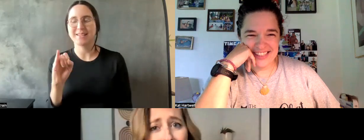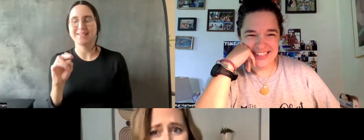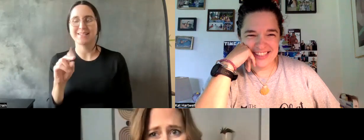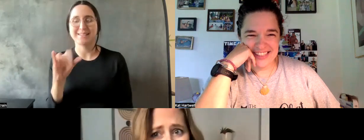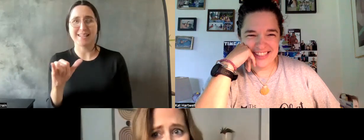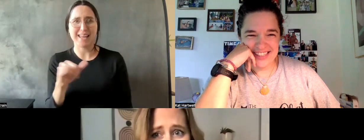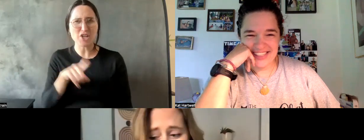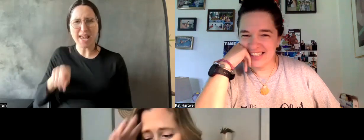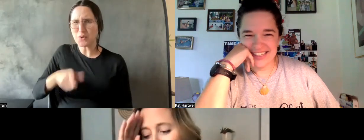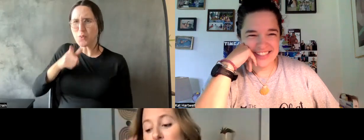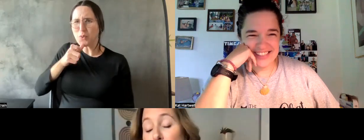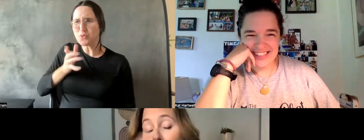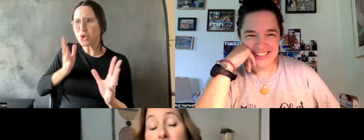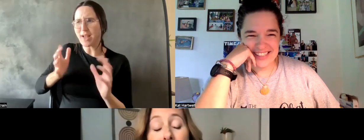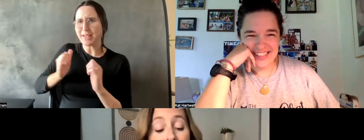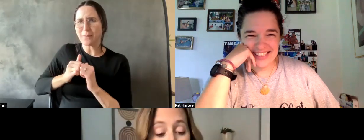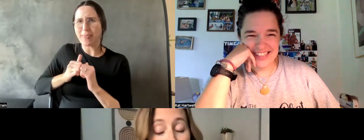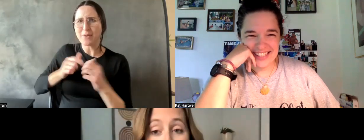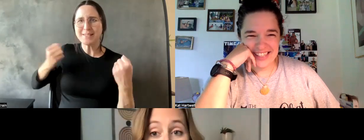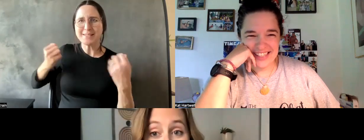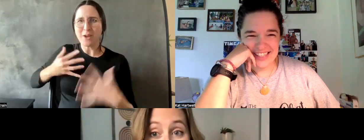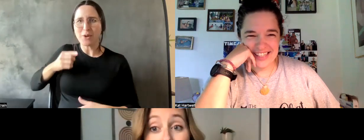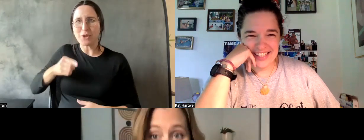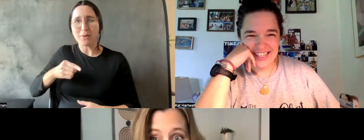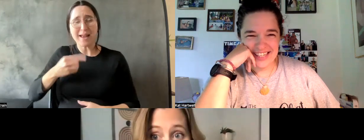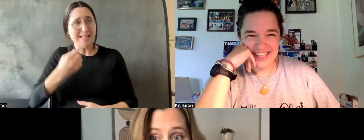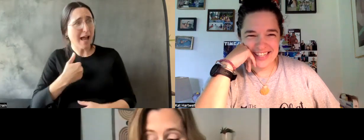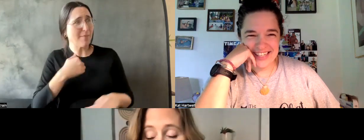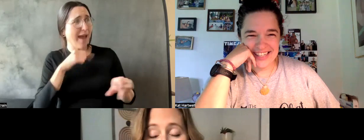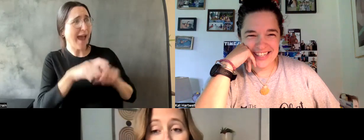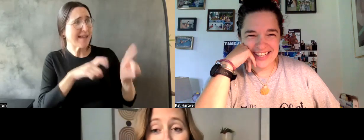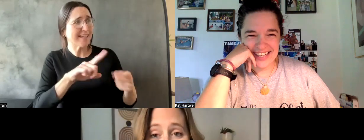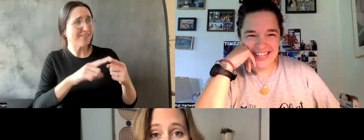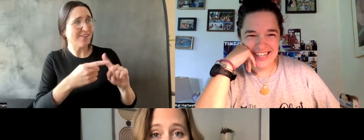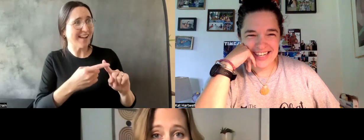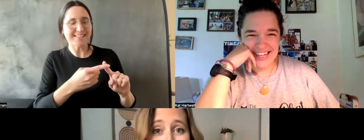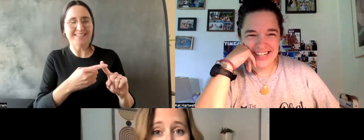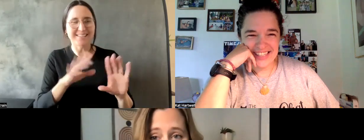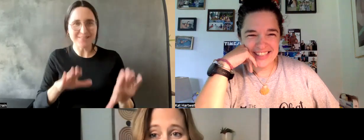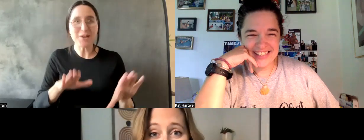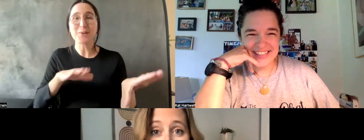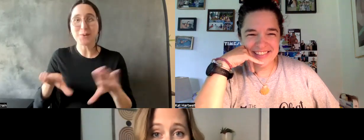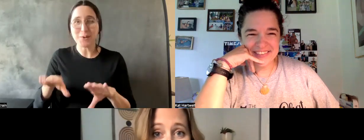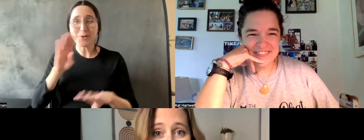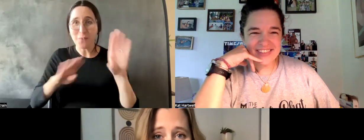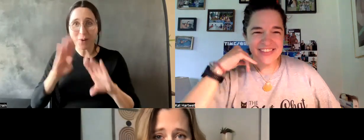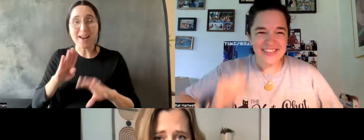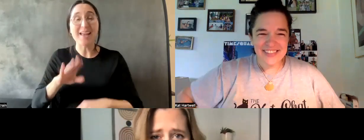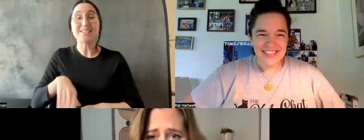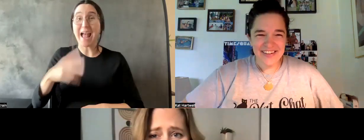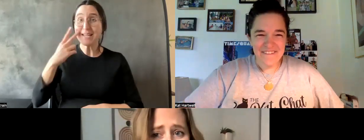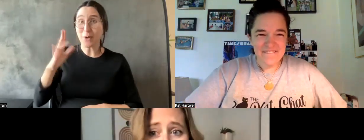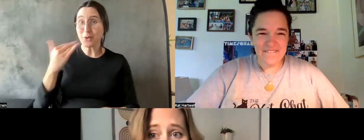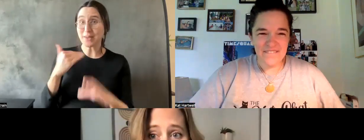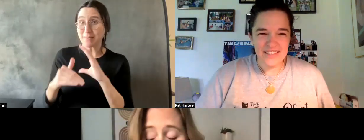well, friends, but I don't know. And she goes, well, let me just tell you, I'm on the set right now, but I could feel the anxiety in your email. So